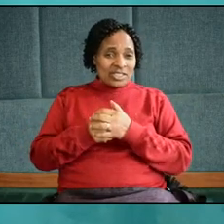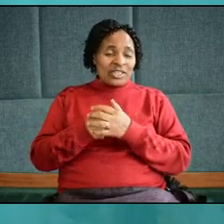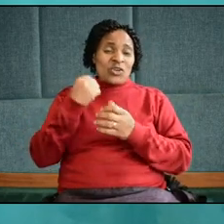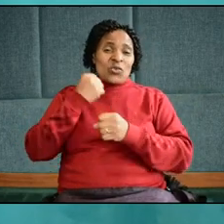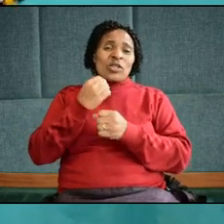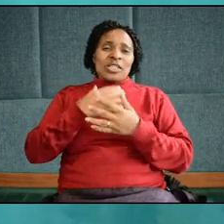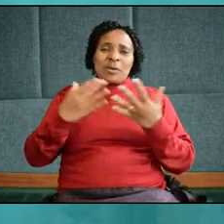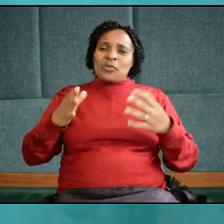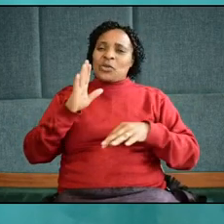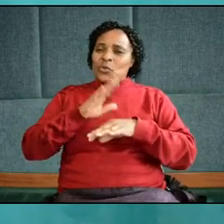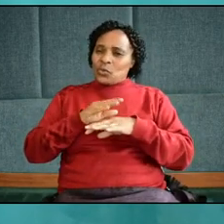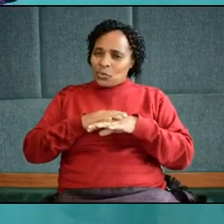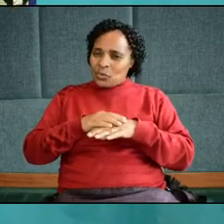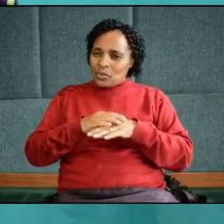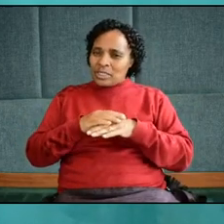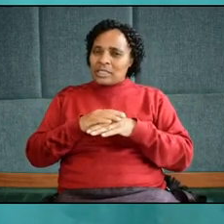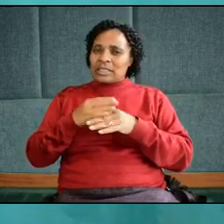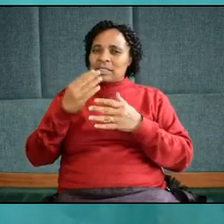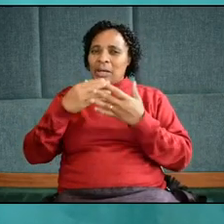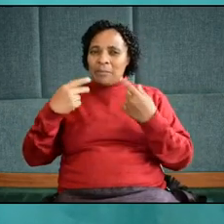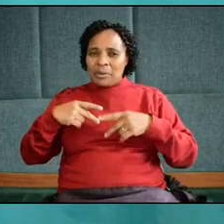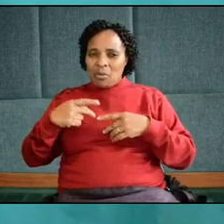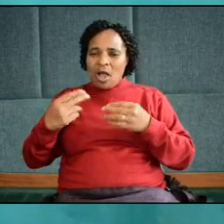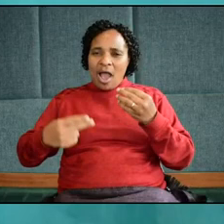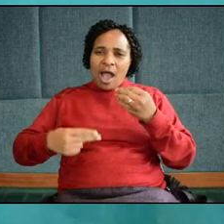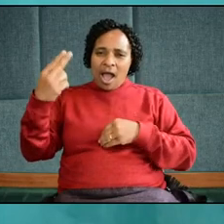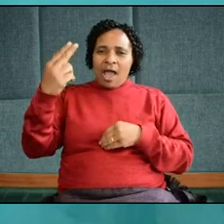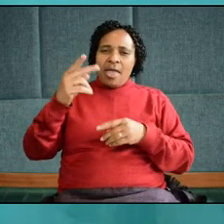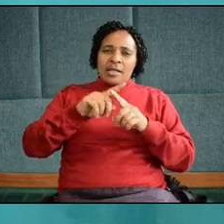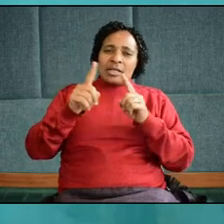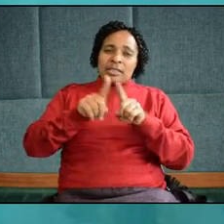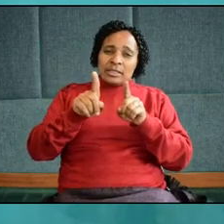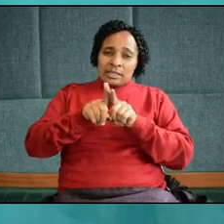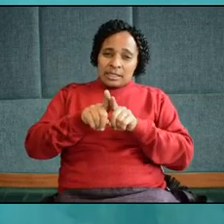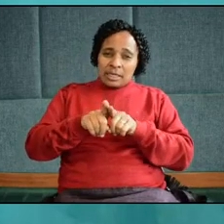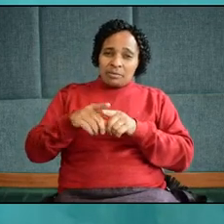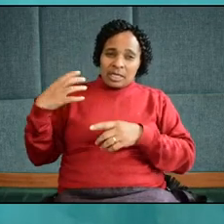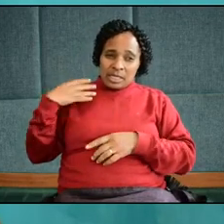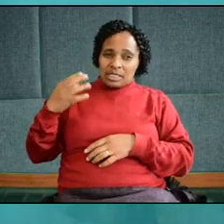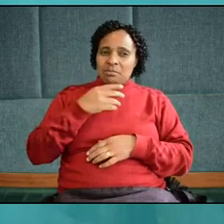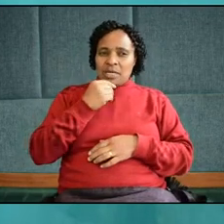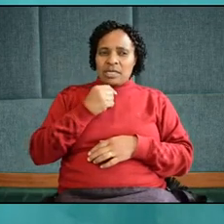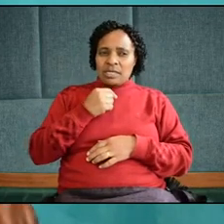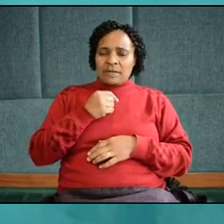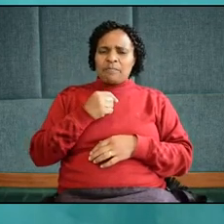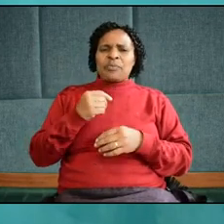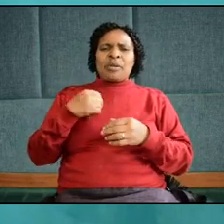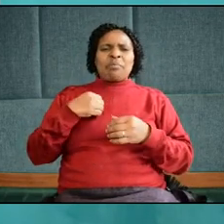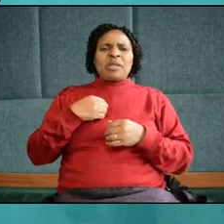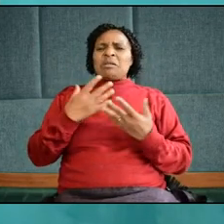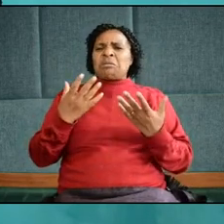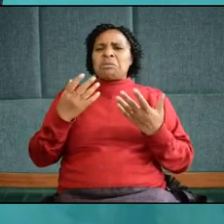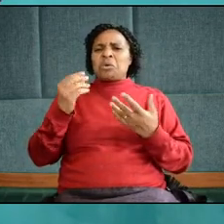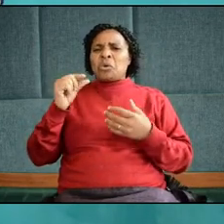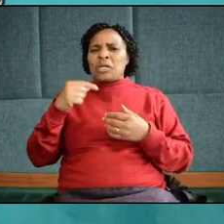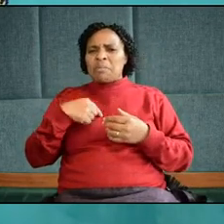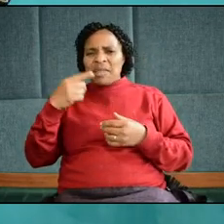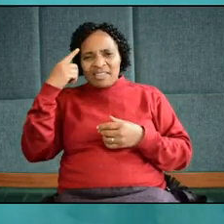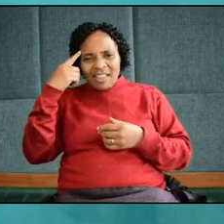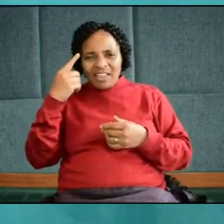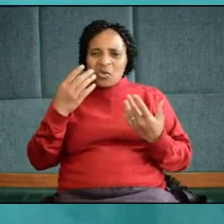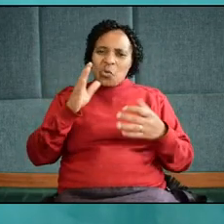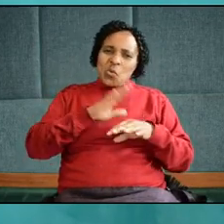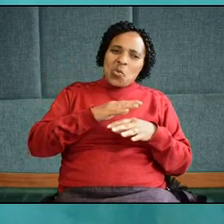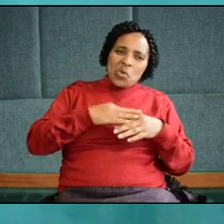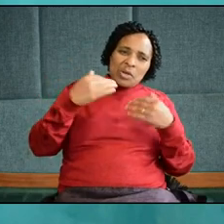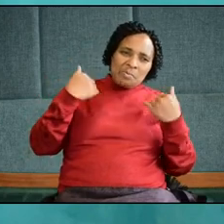so far people have a higher reputation of you, like the rich man. Yeah. He was like, let me just give him some of his gold because I want people to think I'm this good